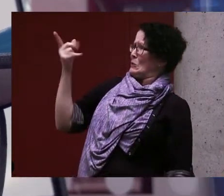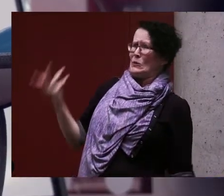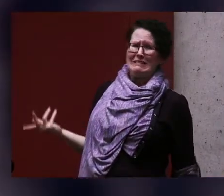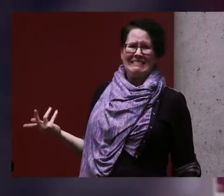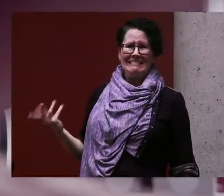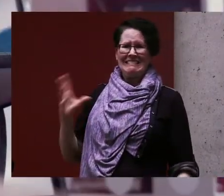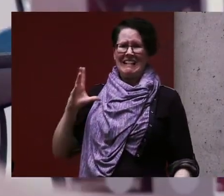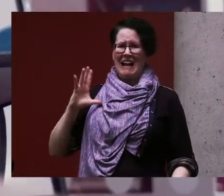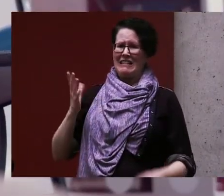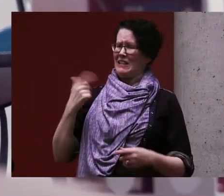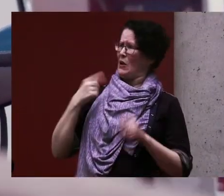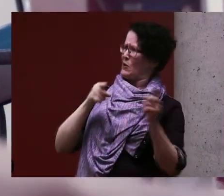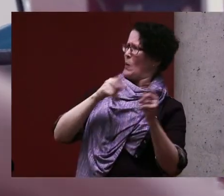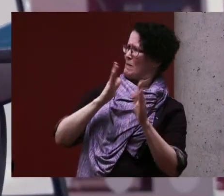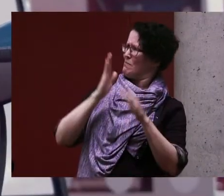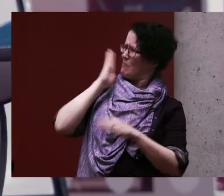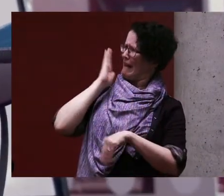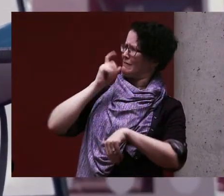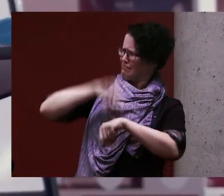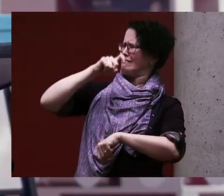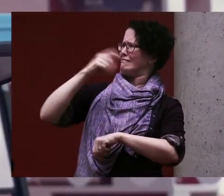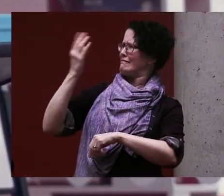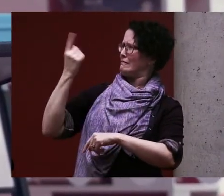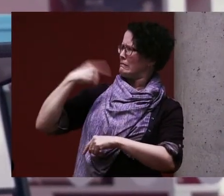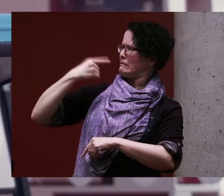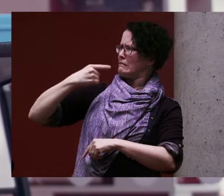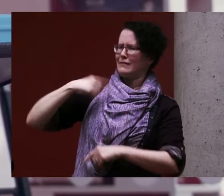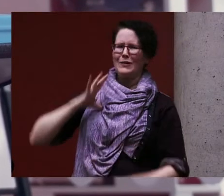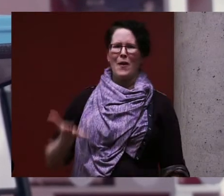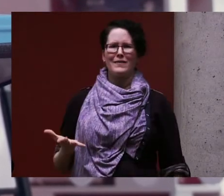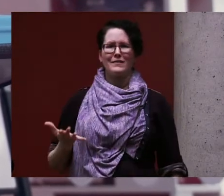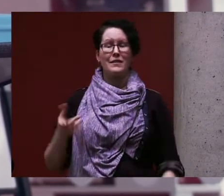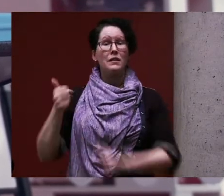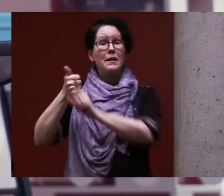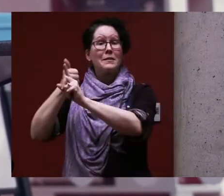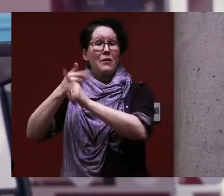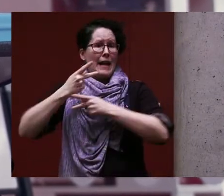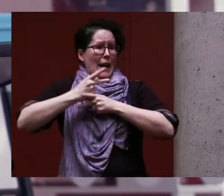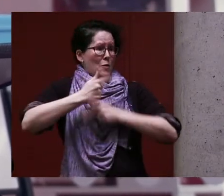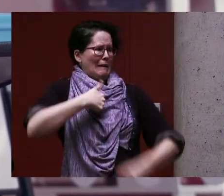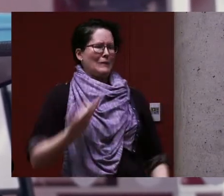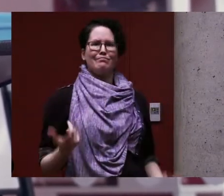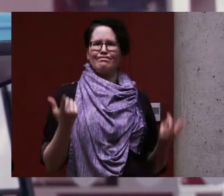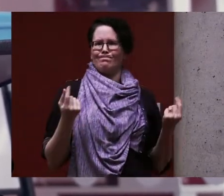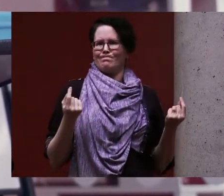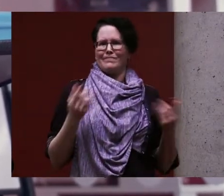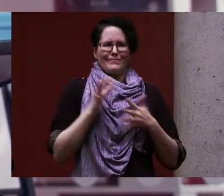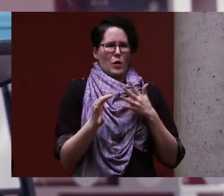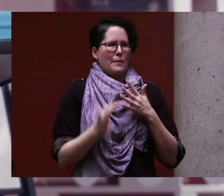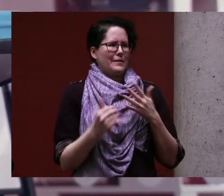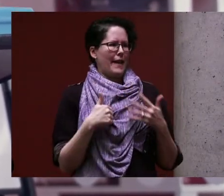go to bed when you tell me to. But they were my caregivers, so what choice did I have?